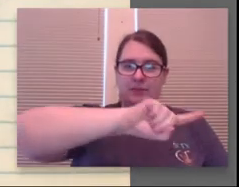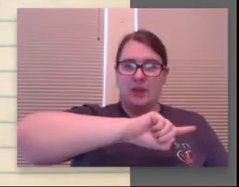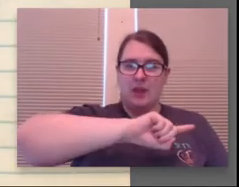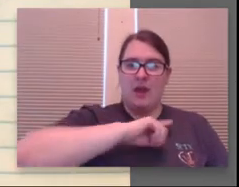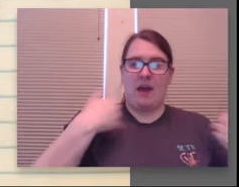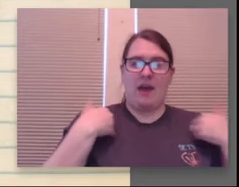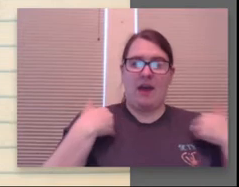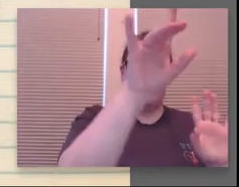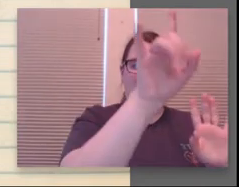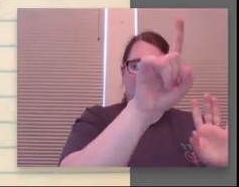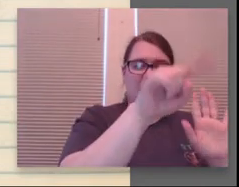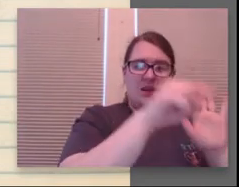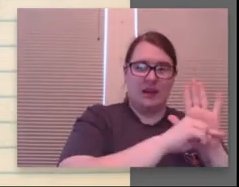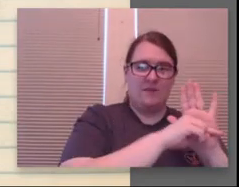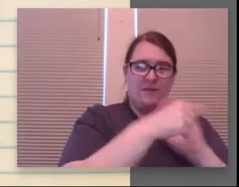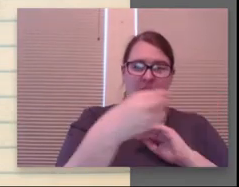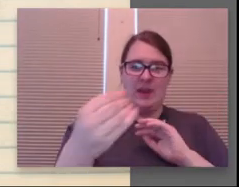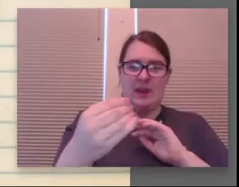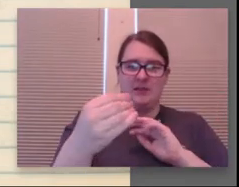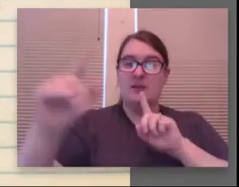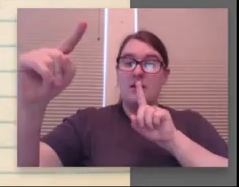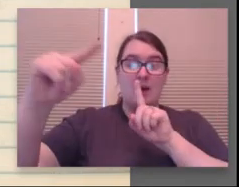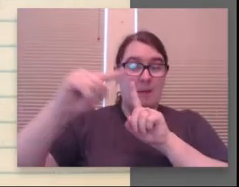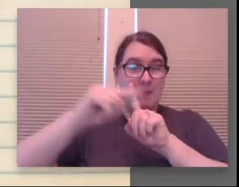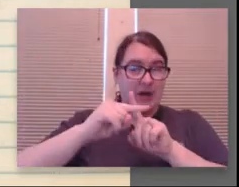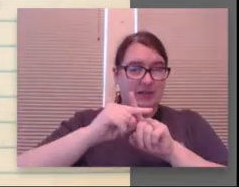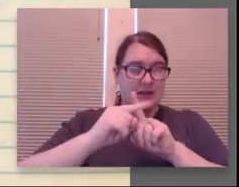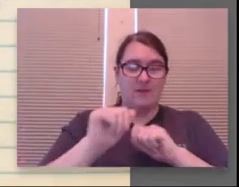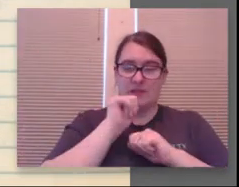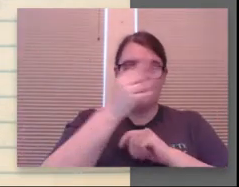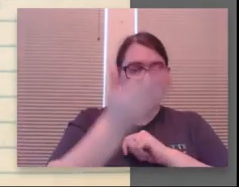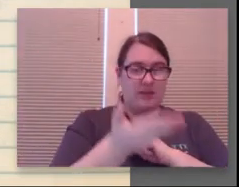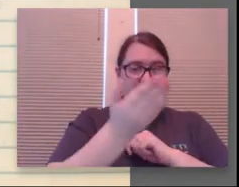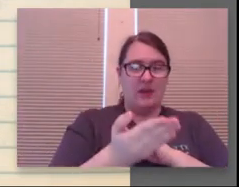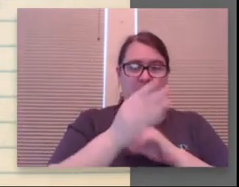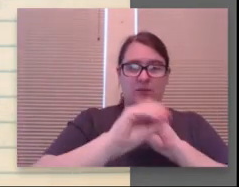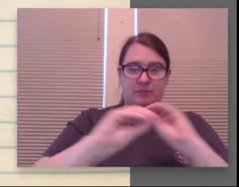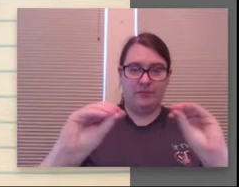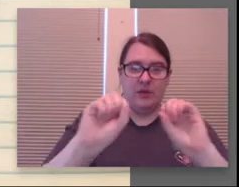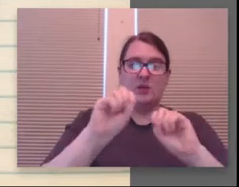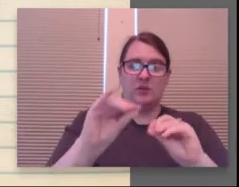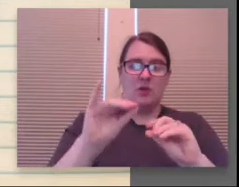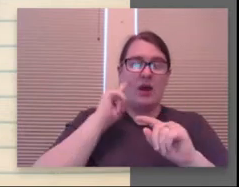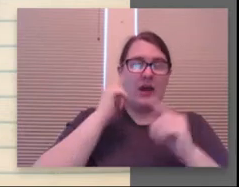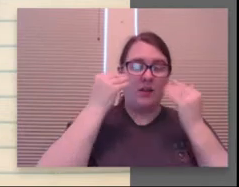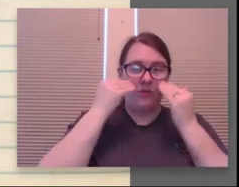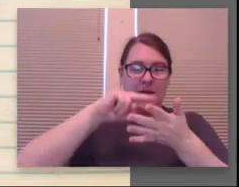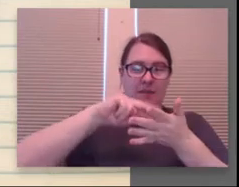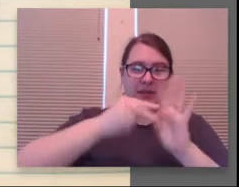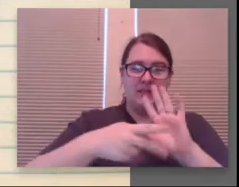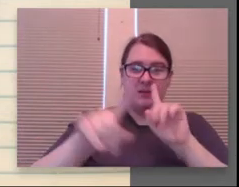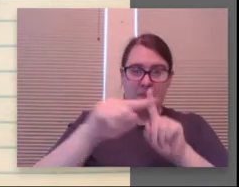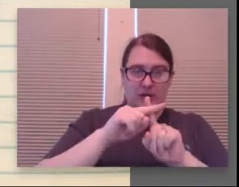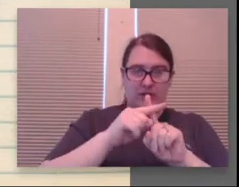Okay, I have a negative and a positive because there's nothing there. So I know